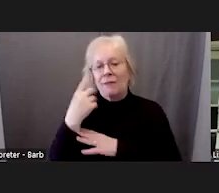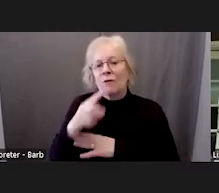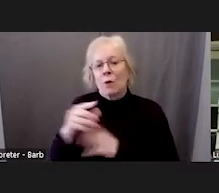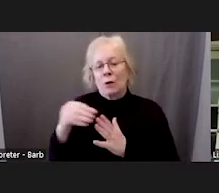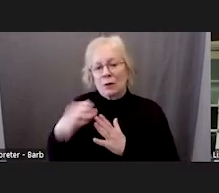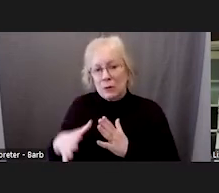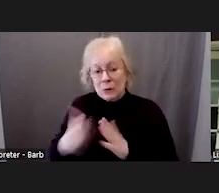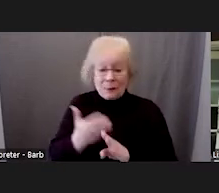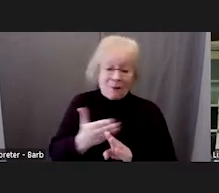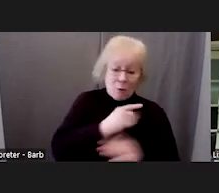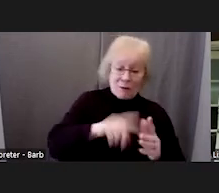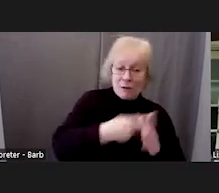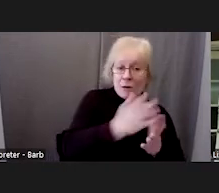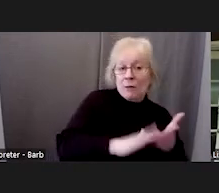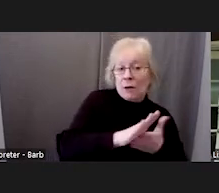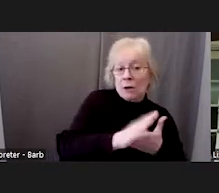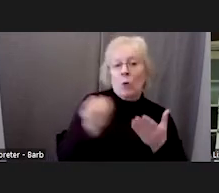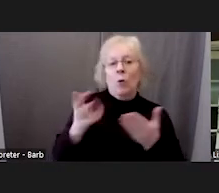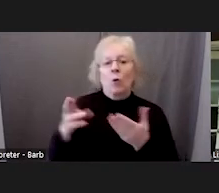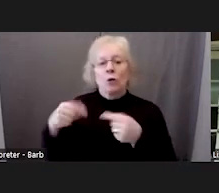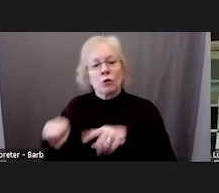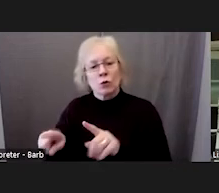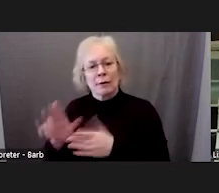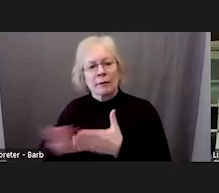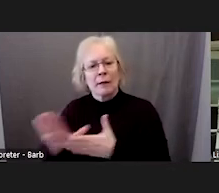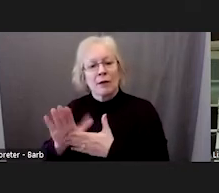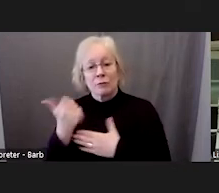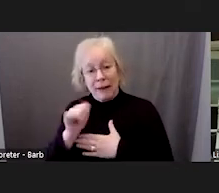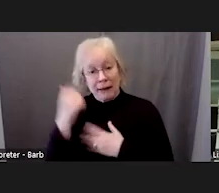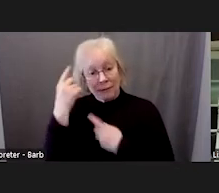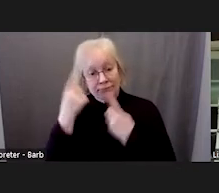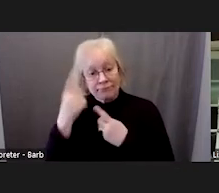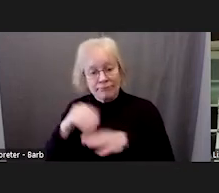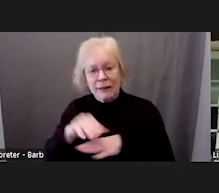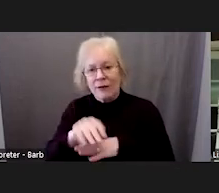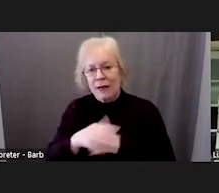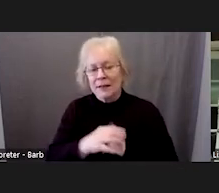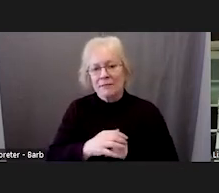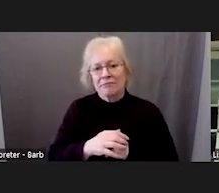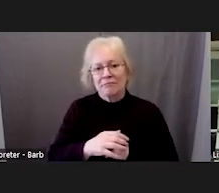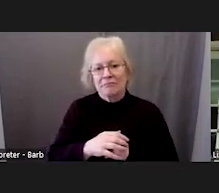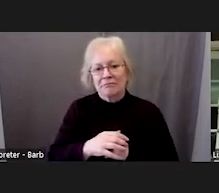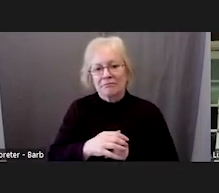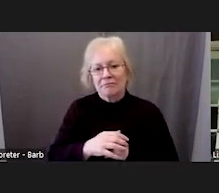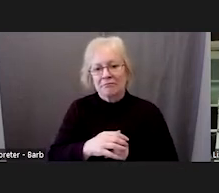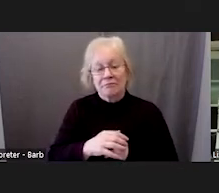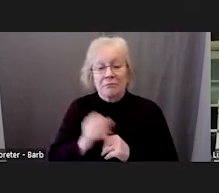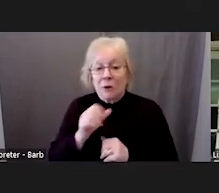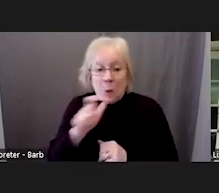are in college? Any thoughts? It's okay to just pass